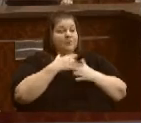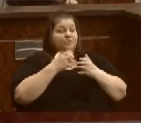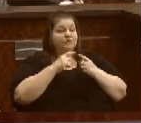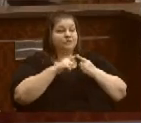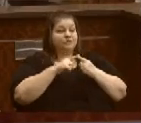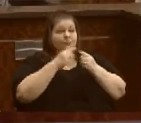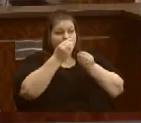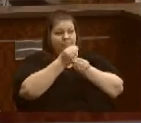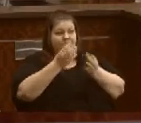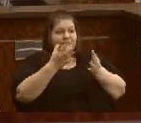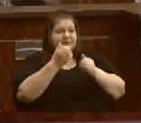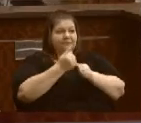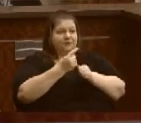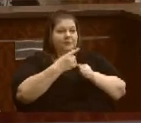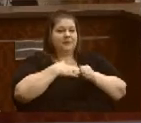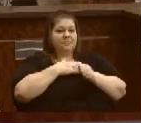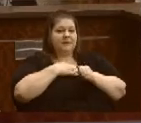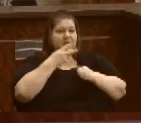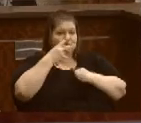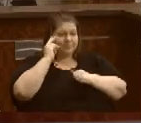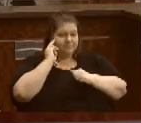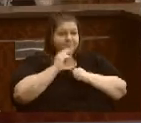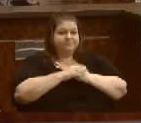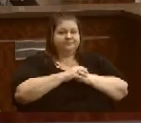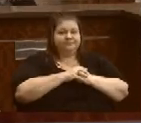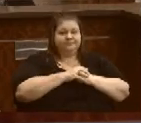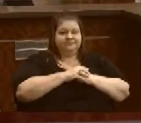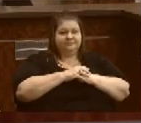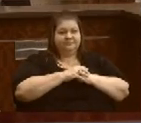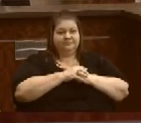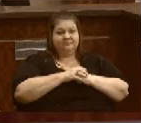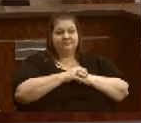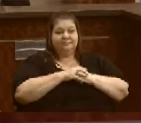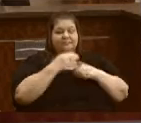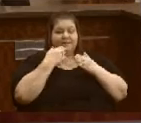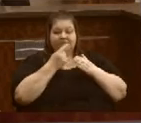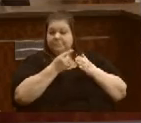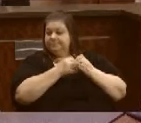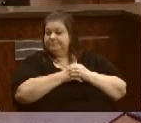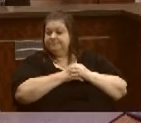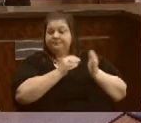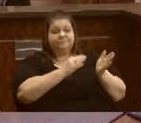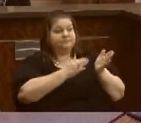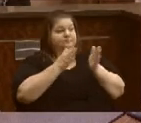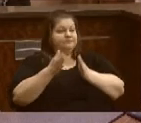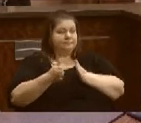Halloween. Thank you. Mr. Les? Thank you, Mr. President. The